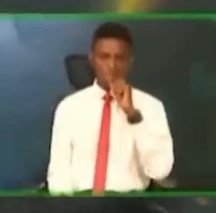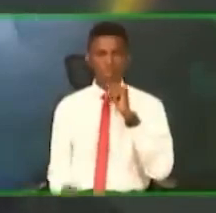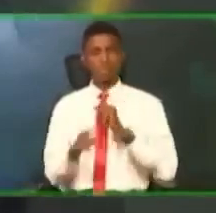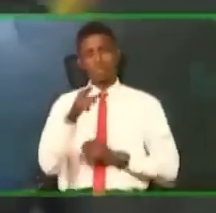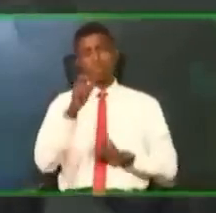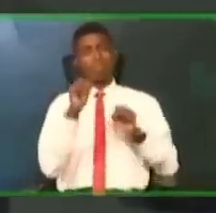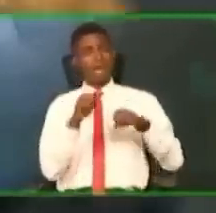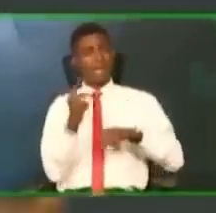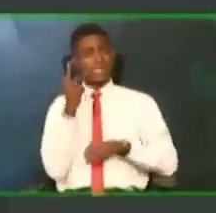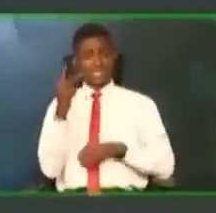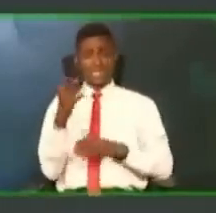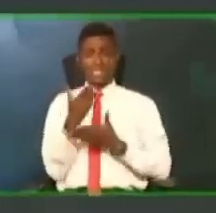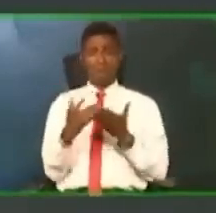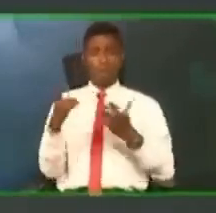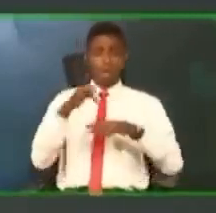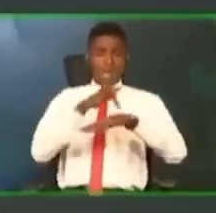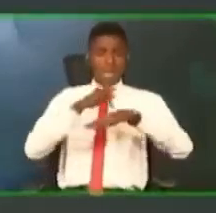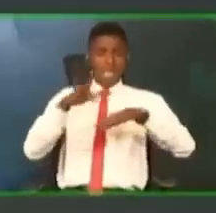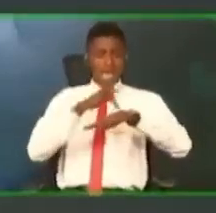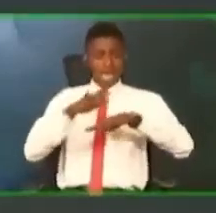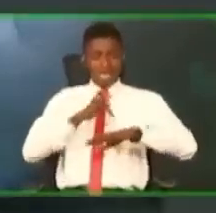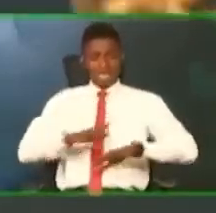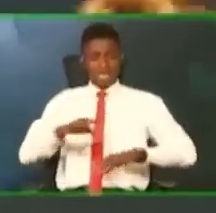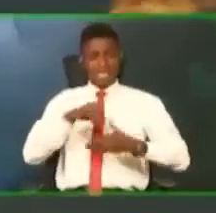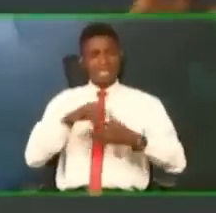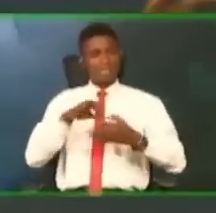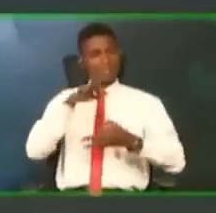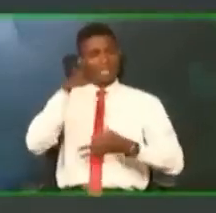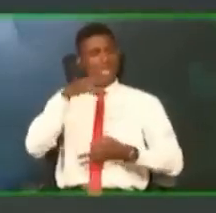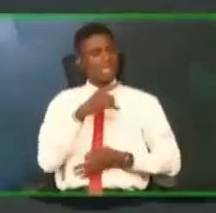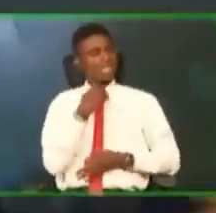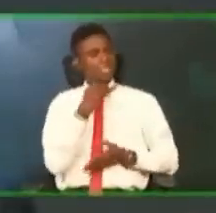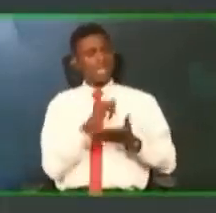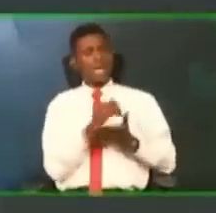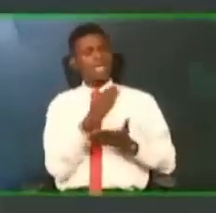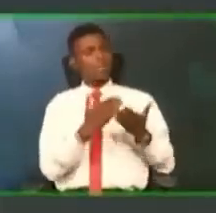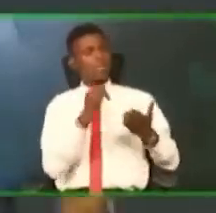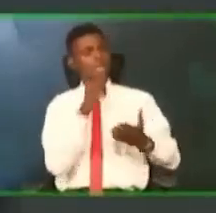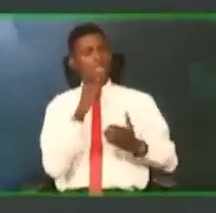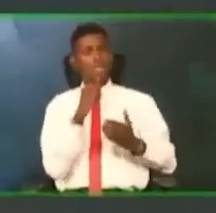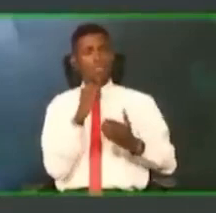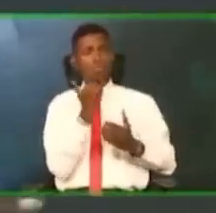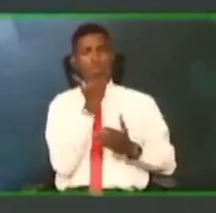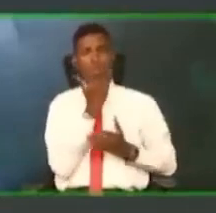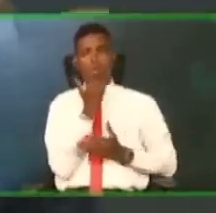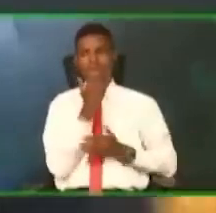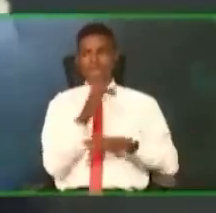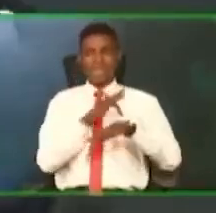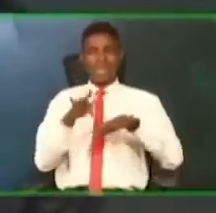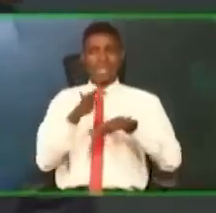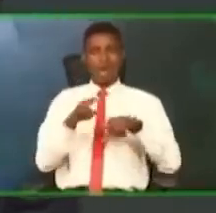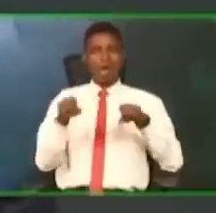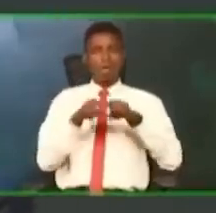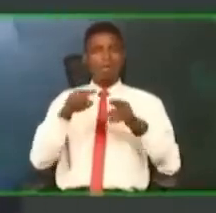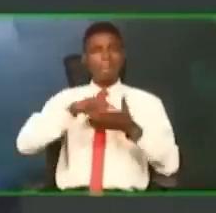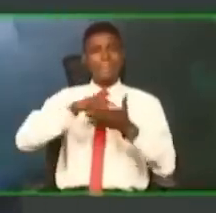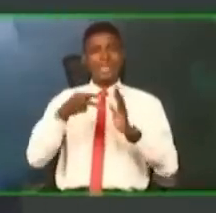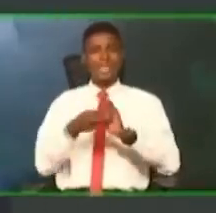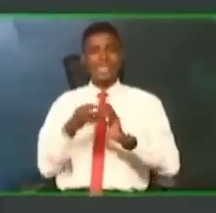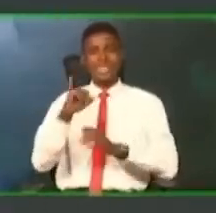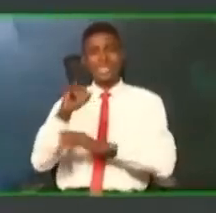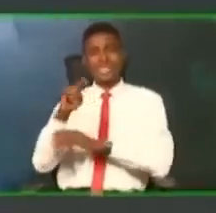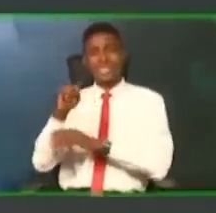You can see someone naked in the spirit and say, ah, something is wrong. Shame. No. Nakedness also means intimacy.